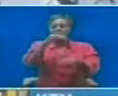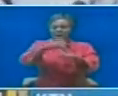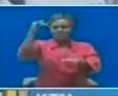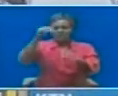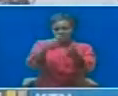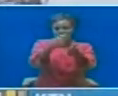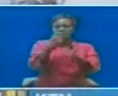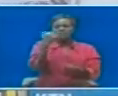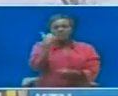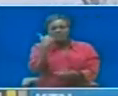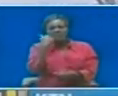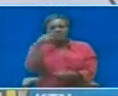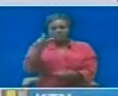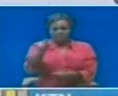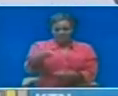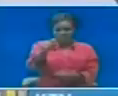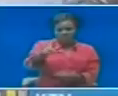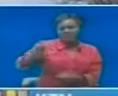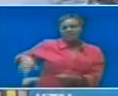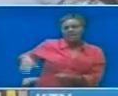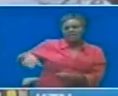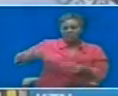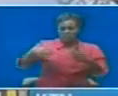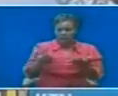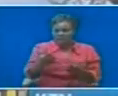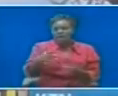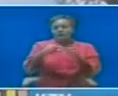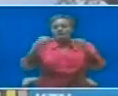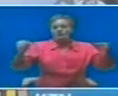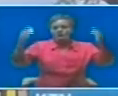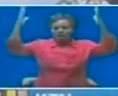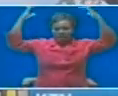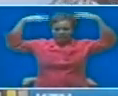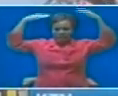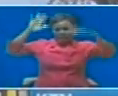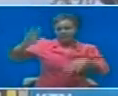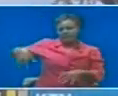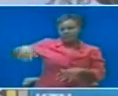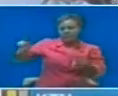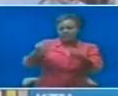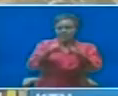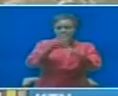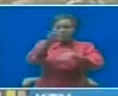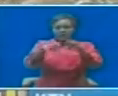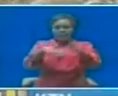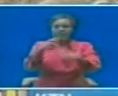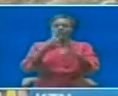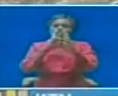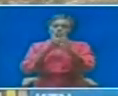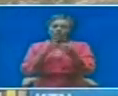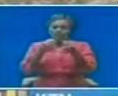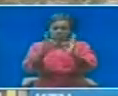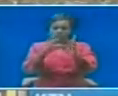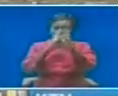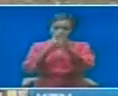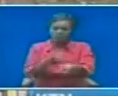the disease are those that were planted late following delay in the long rains, according to agricultural officials. There is also